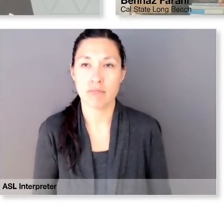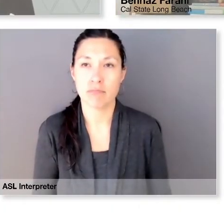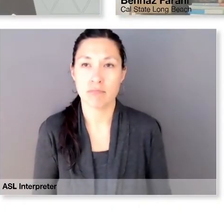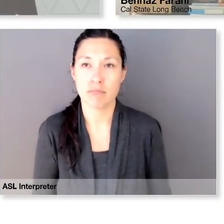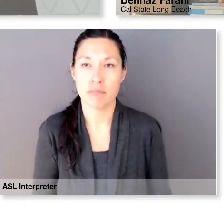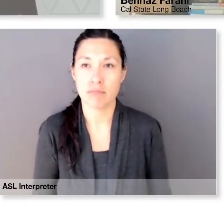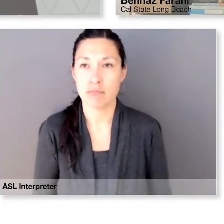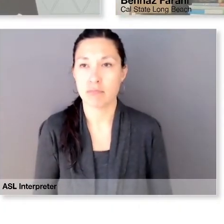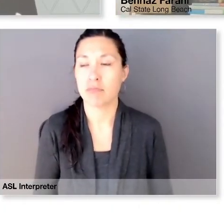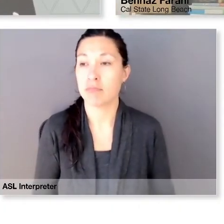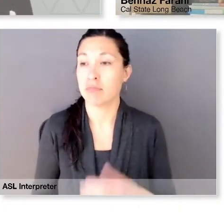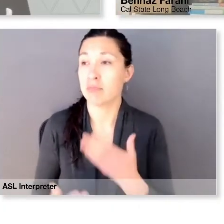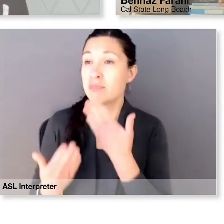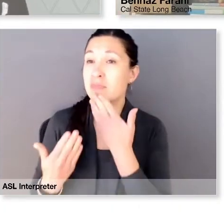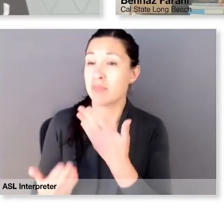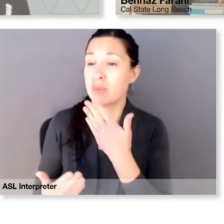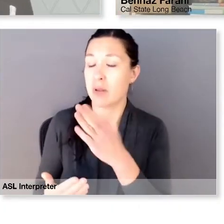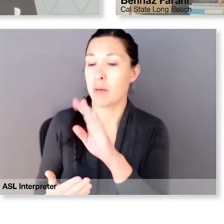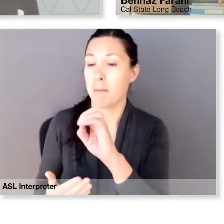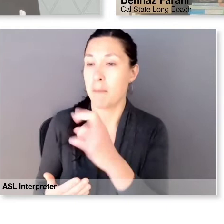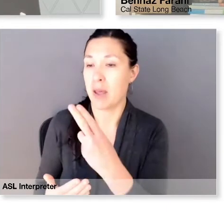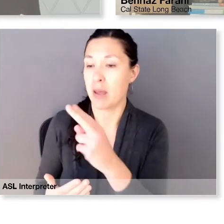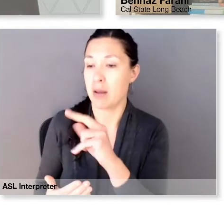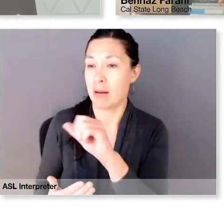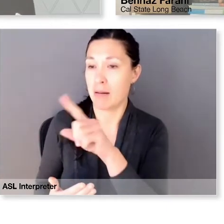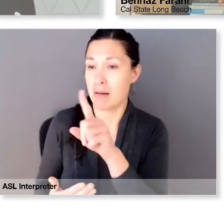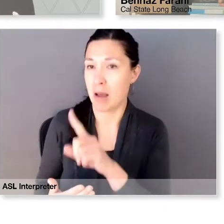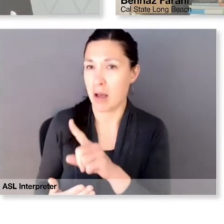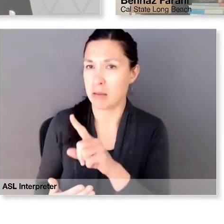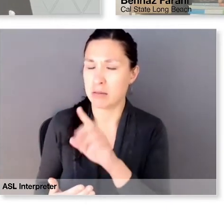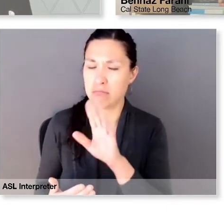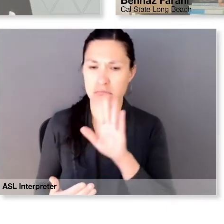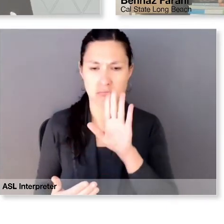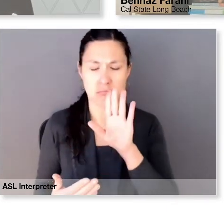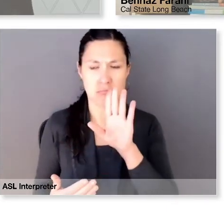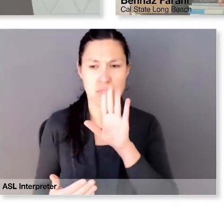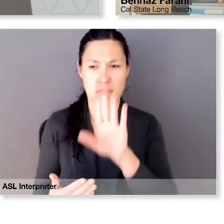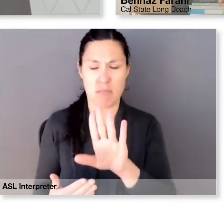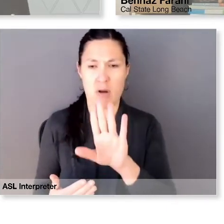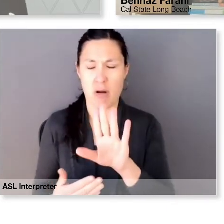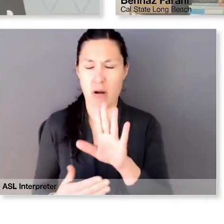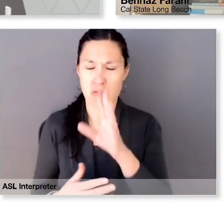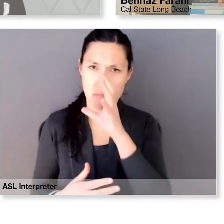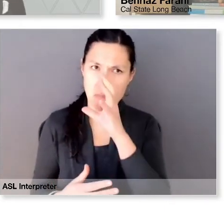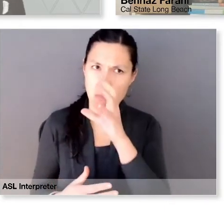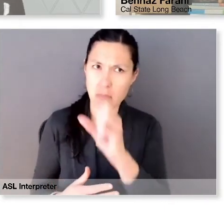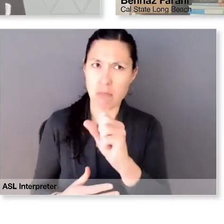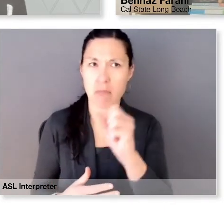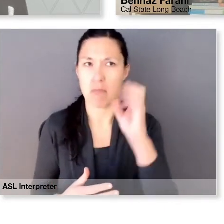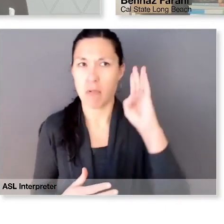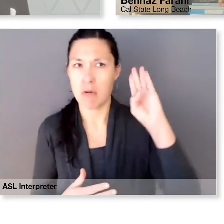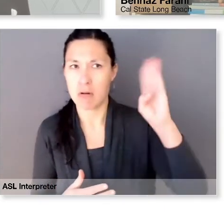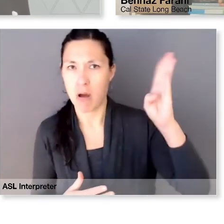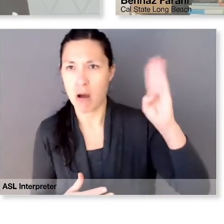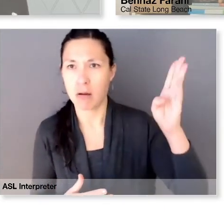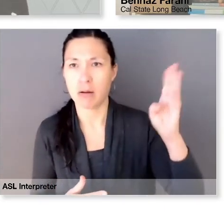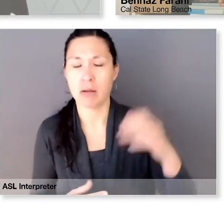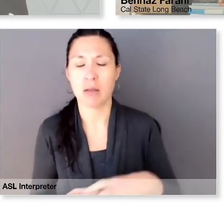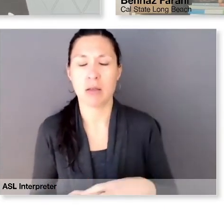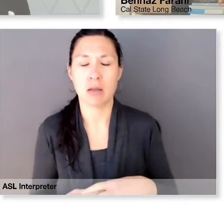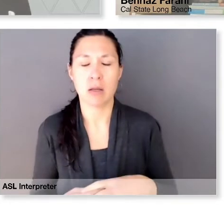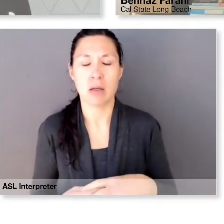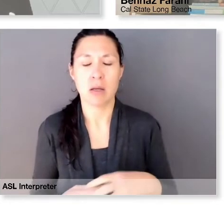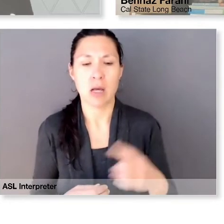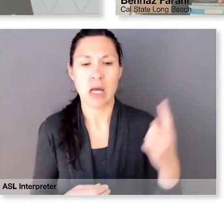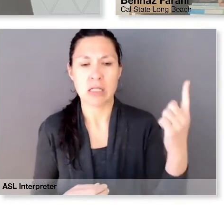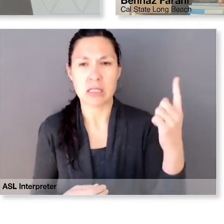So thanks so much, Benaz, for the fascinating, creative, and evocative talk. And one of the things that your